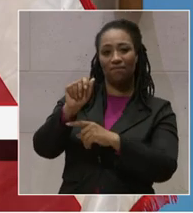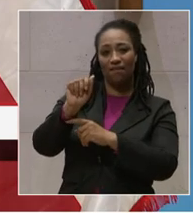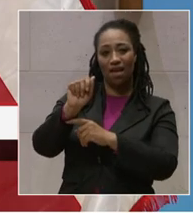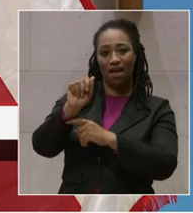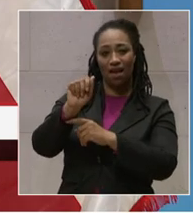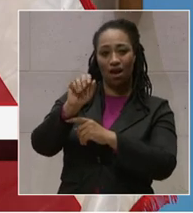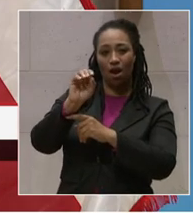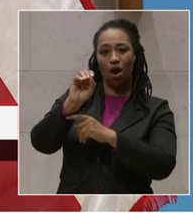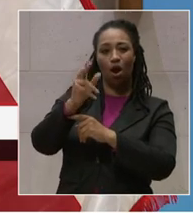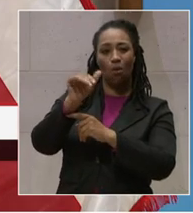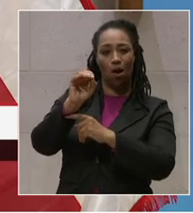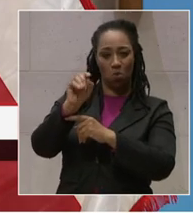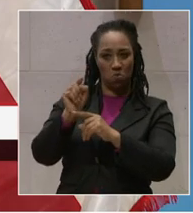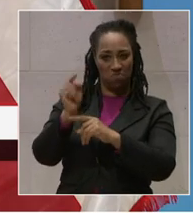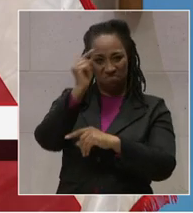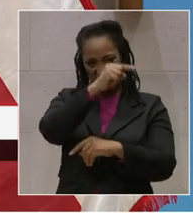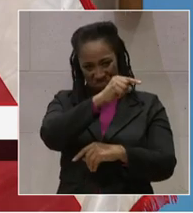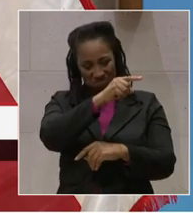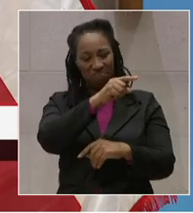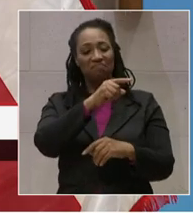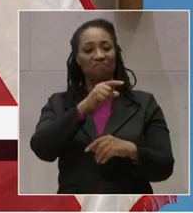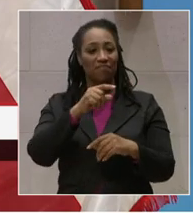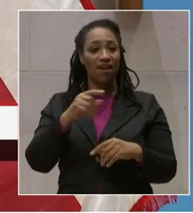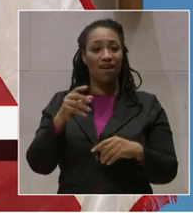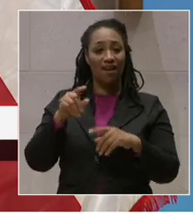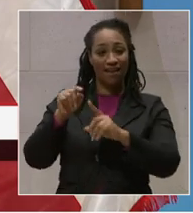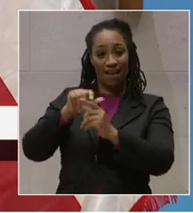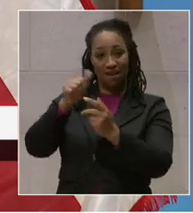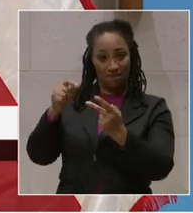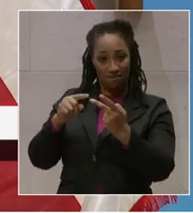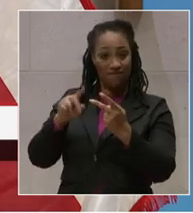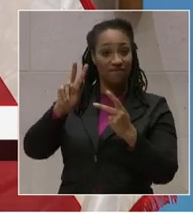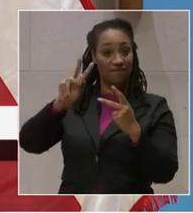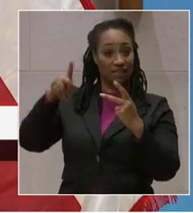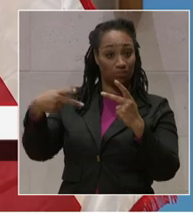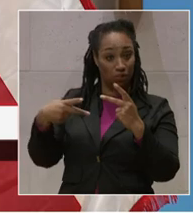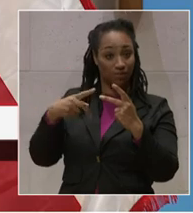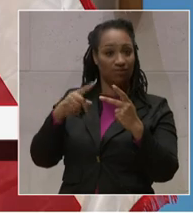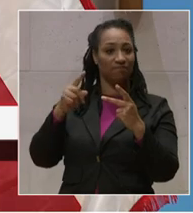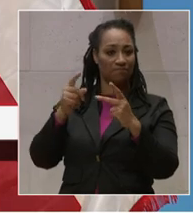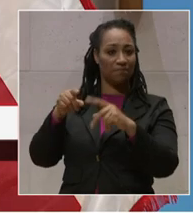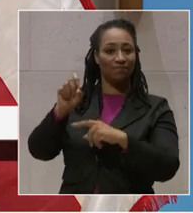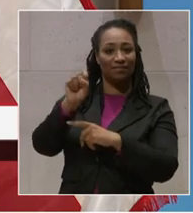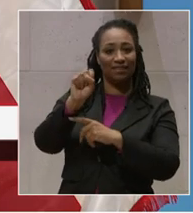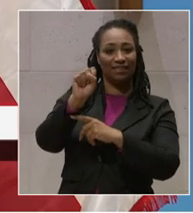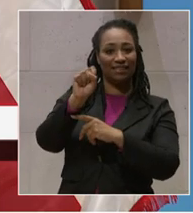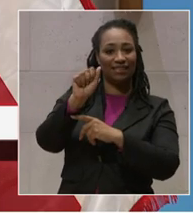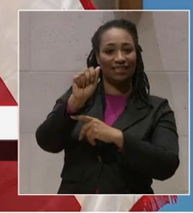and our second vice president, Mayor Van Johnson from Savannah, Georgia.